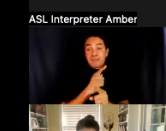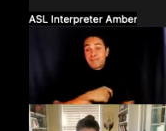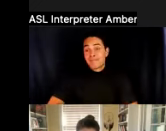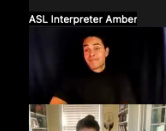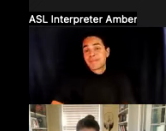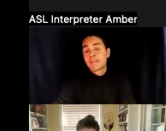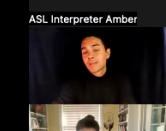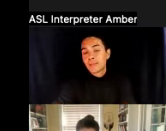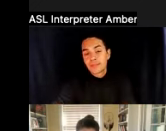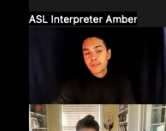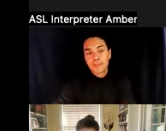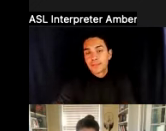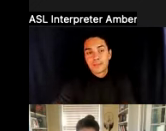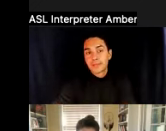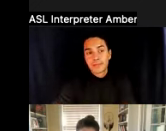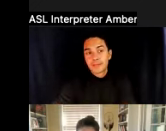And yeah, so